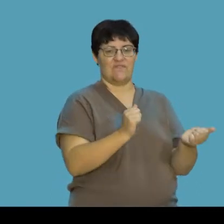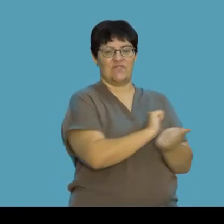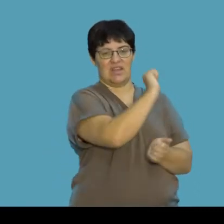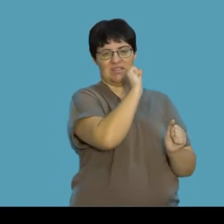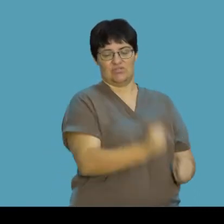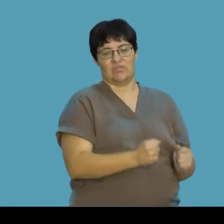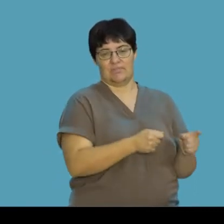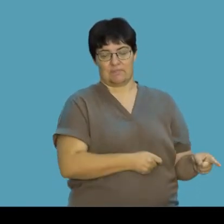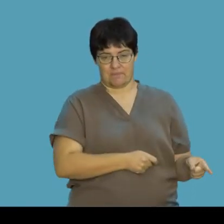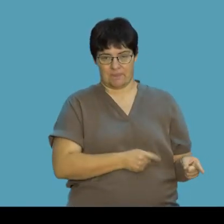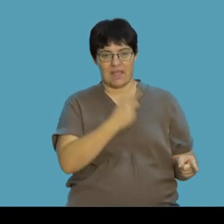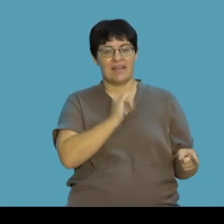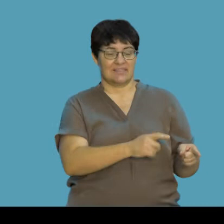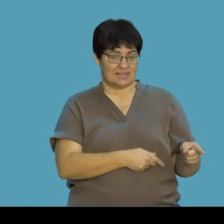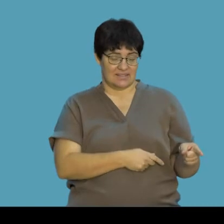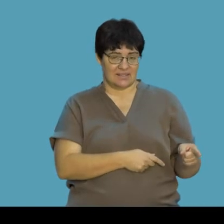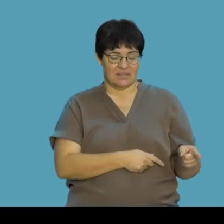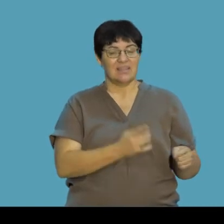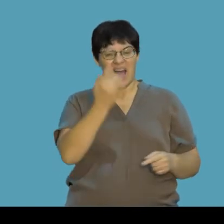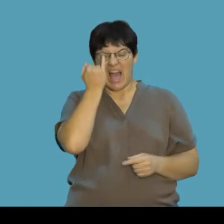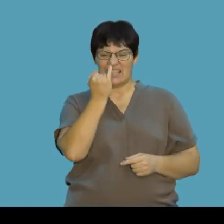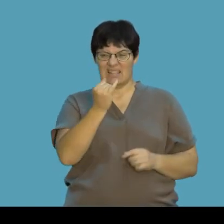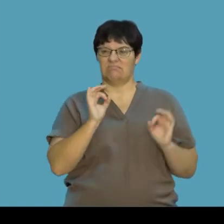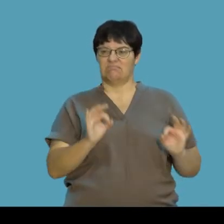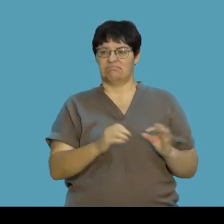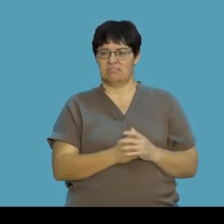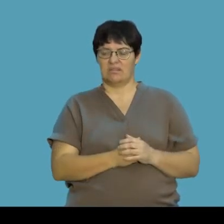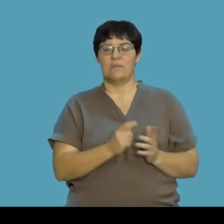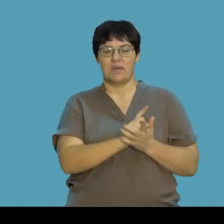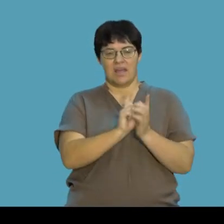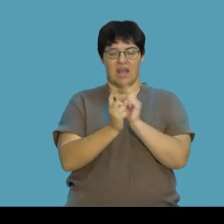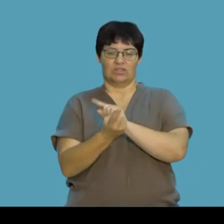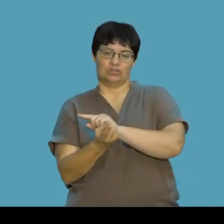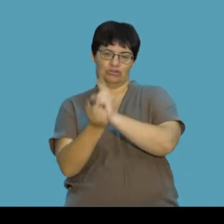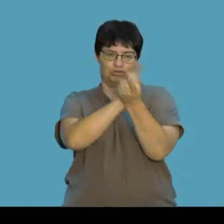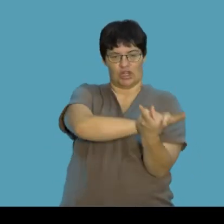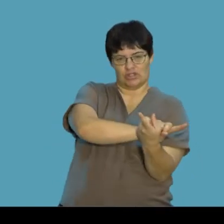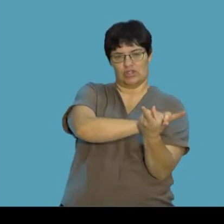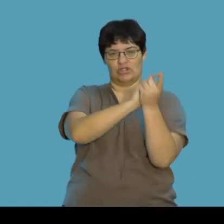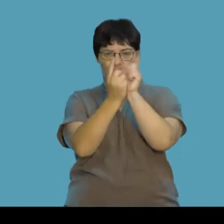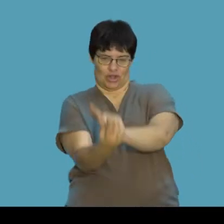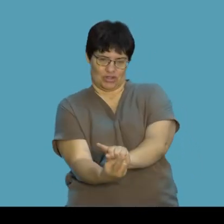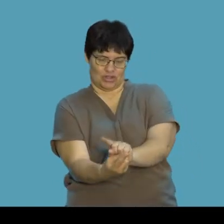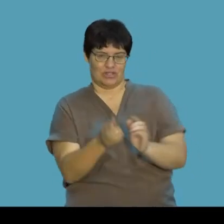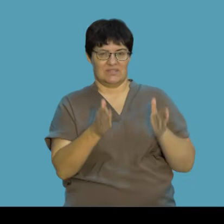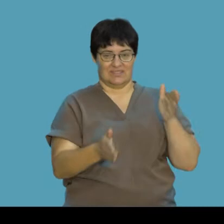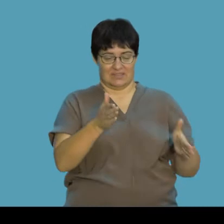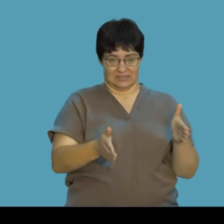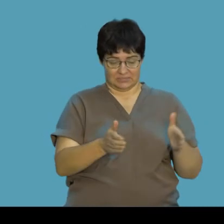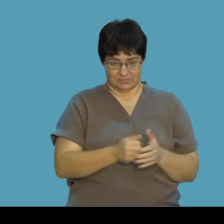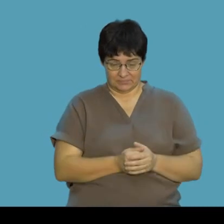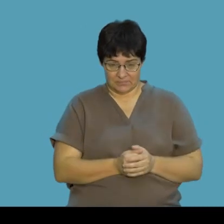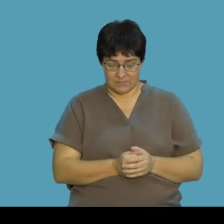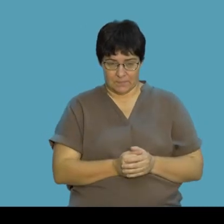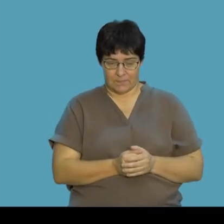solid, okay? So this is the big idea in as far as the transition of state of matter between